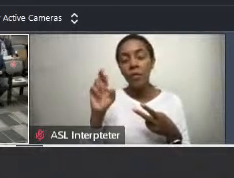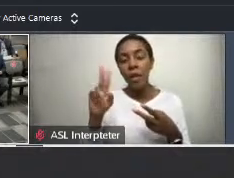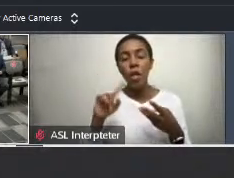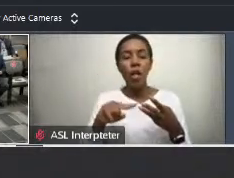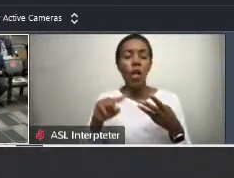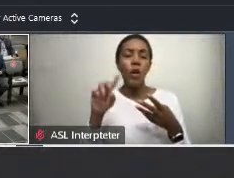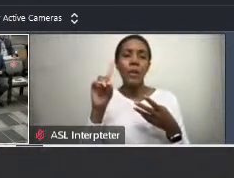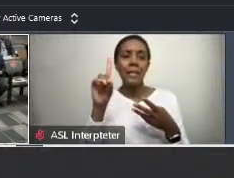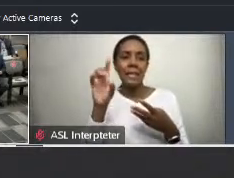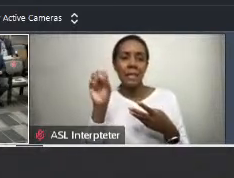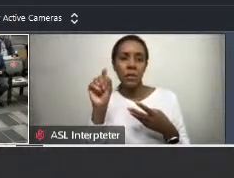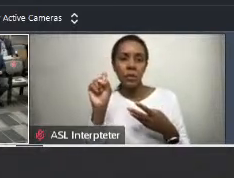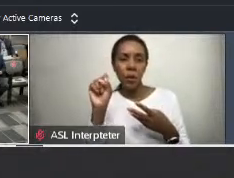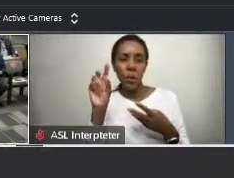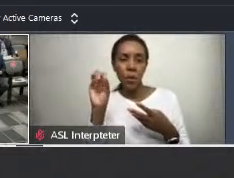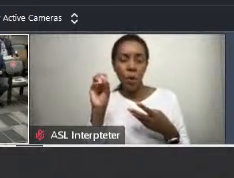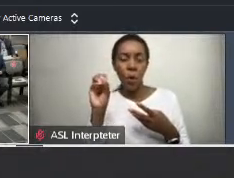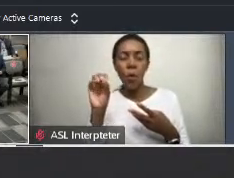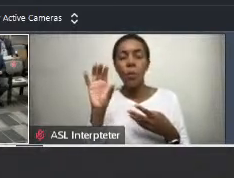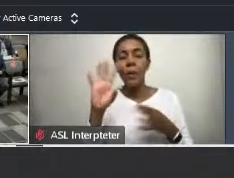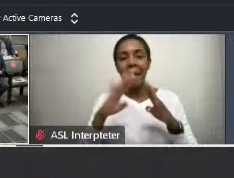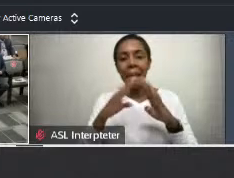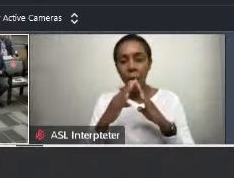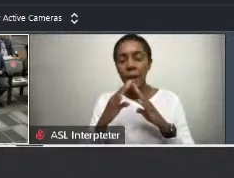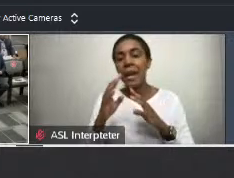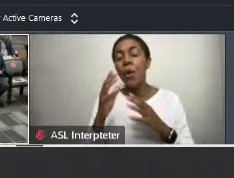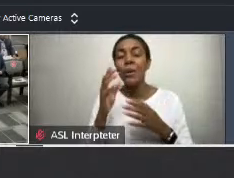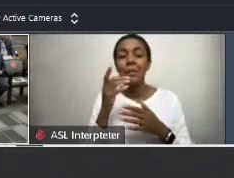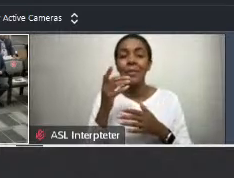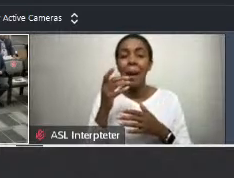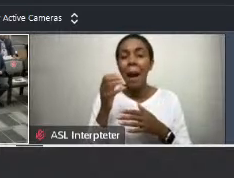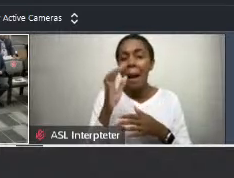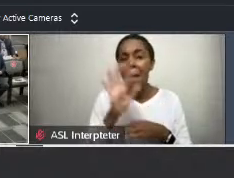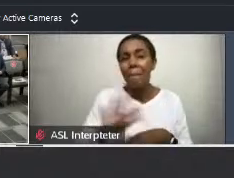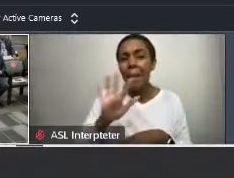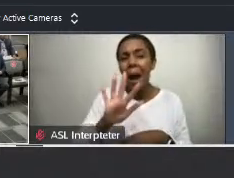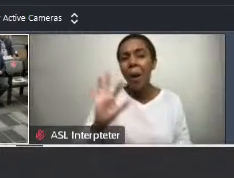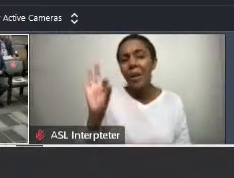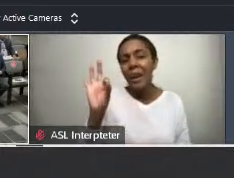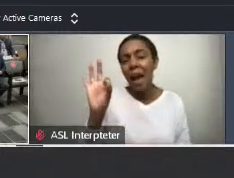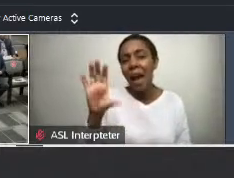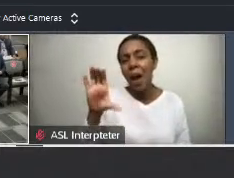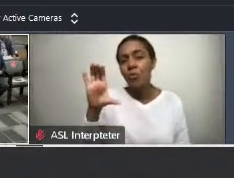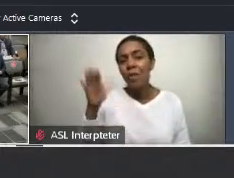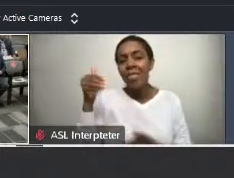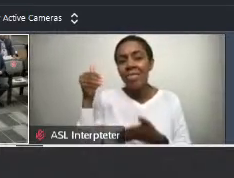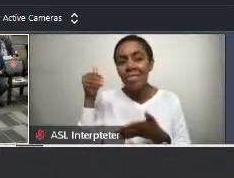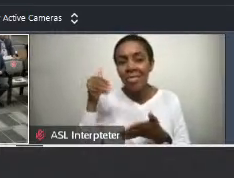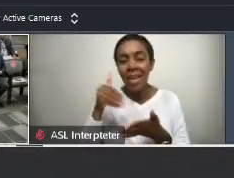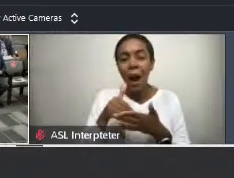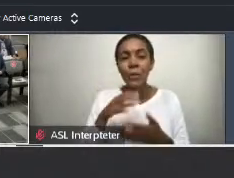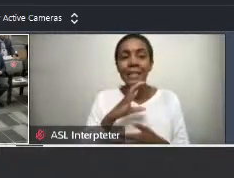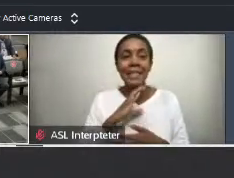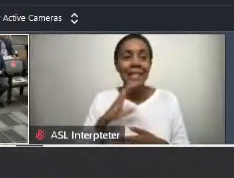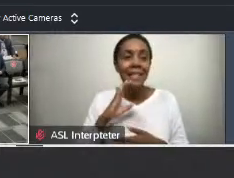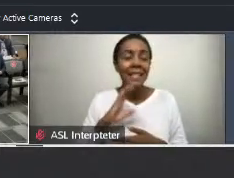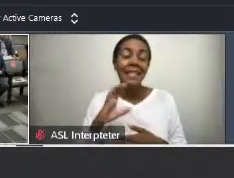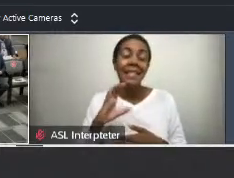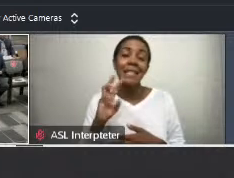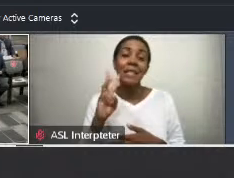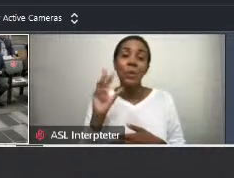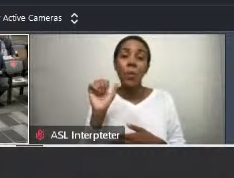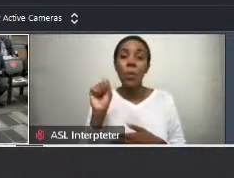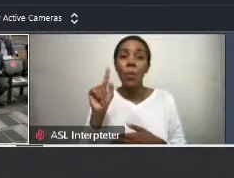in unincorporated Shelby County. We treat about 900,000 citizens wastewater in the area.